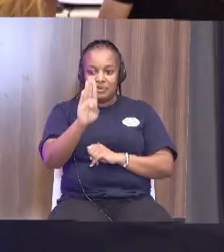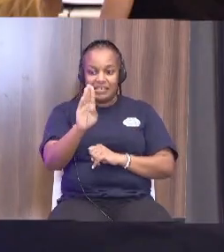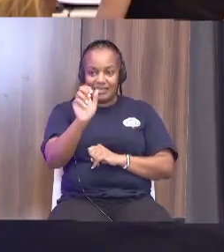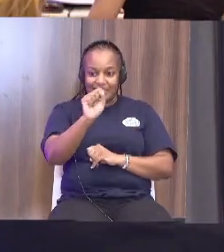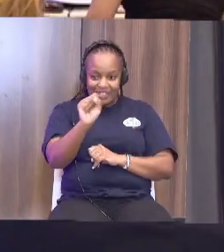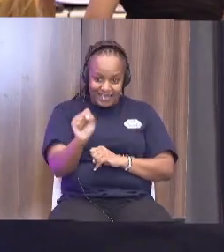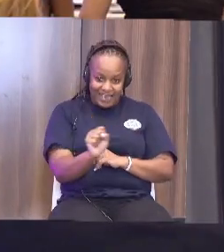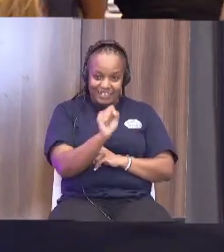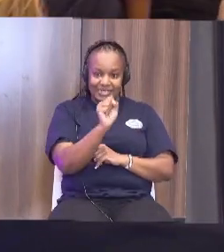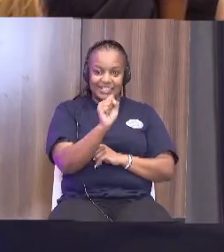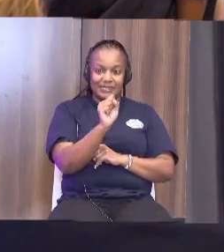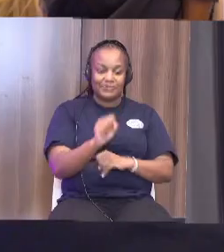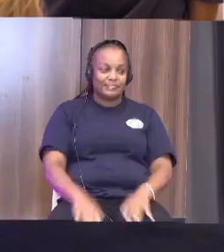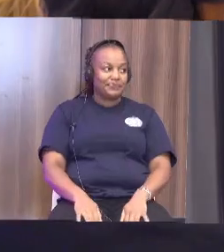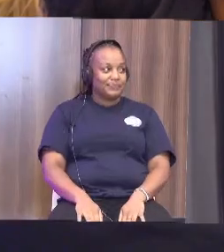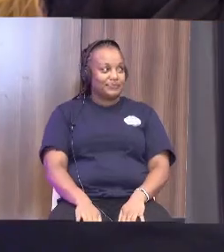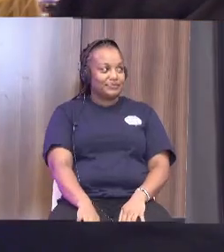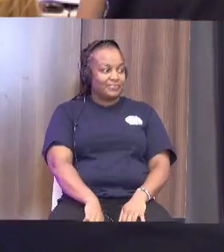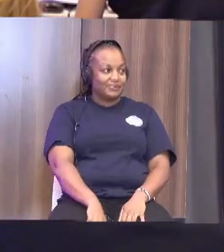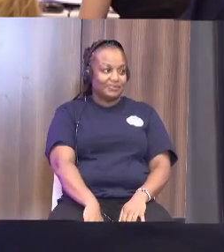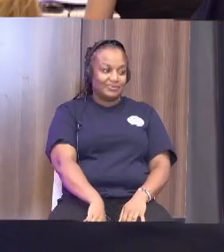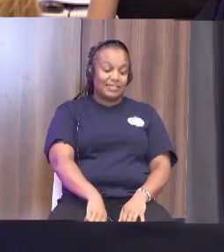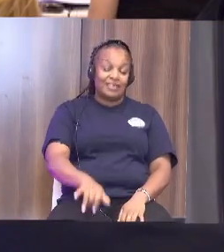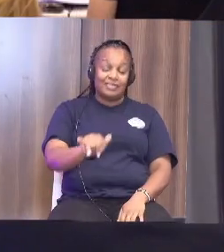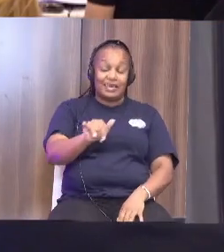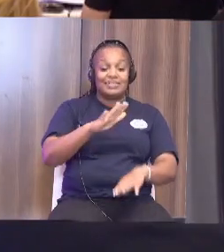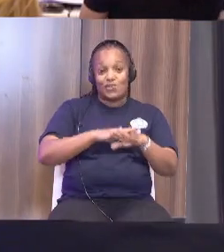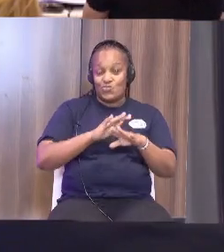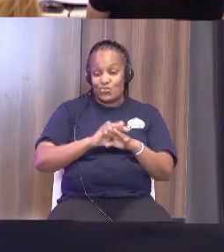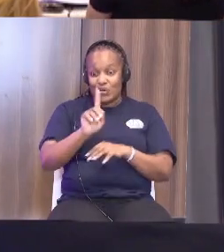vaccine? Okay. Yeah, that's a good one.